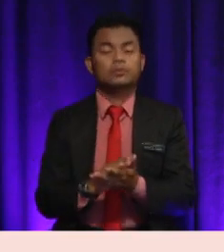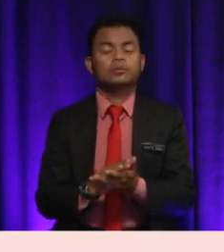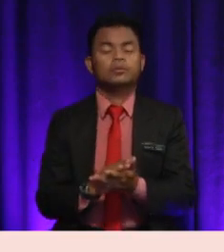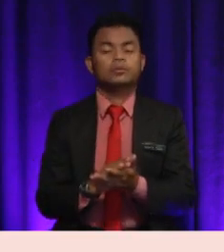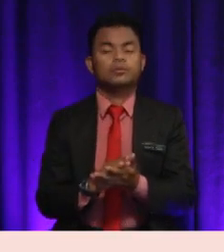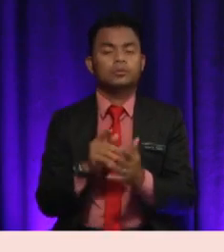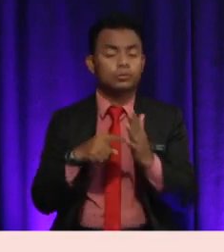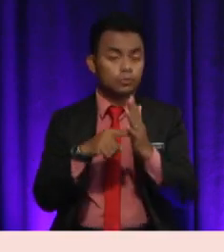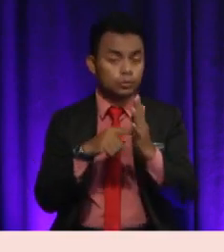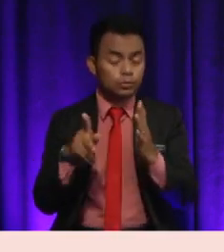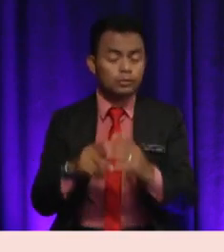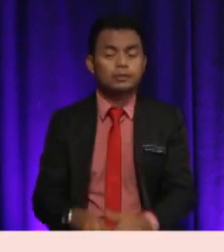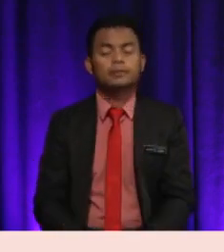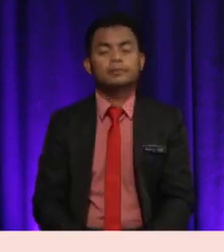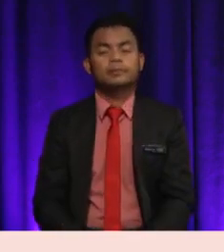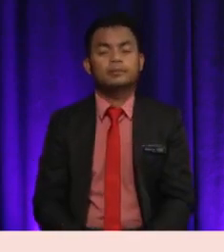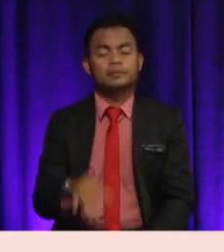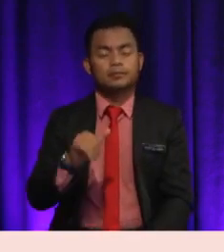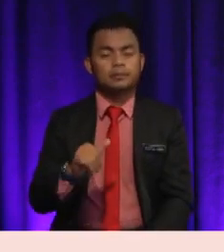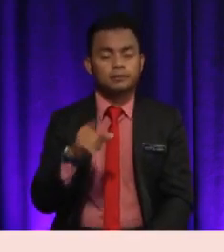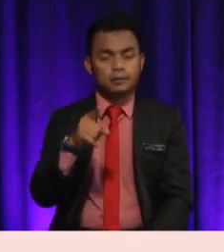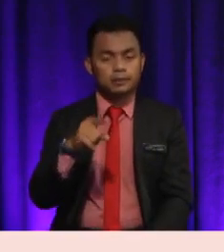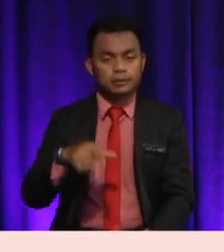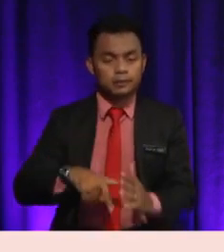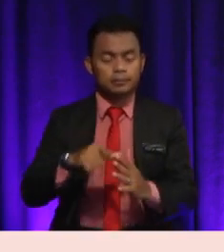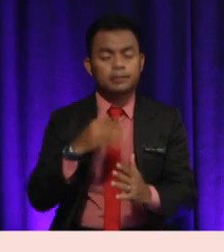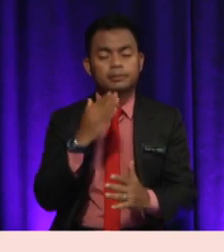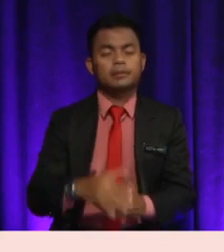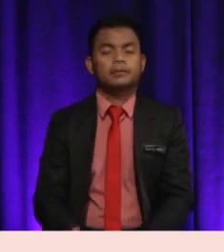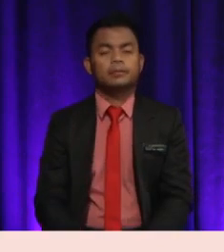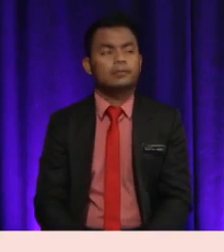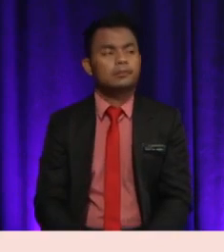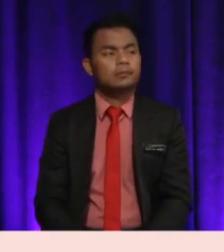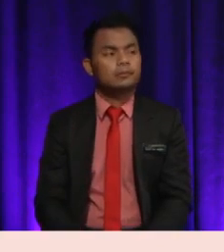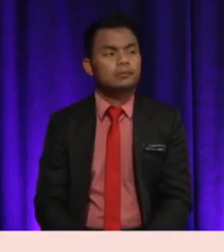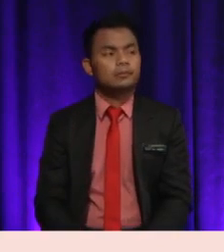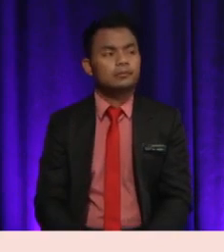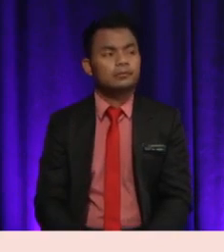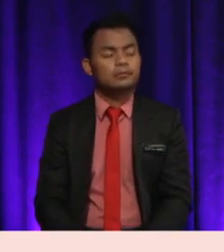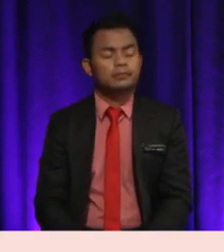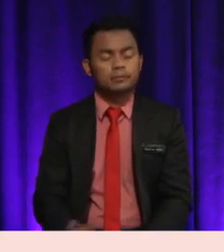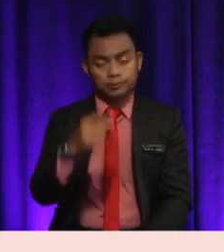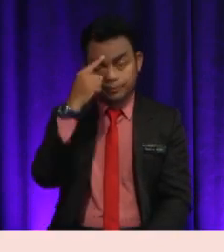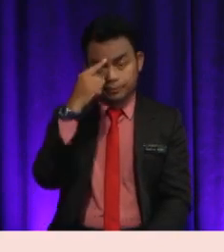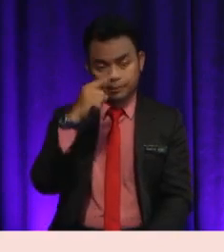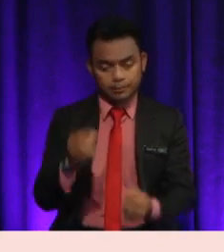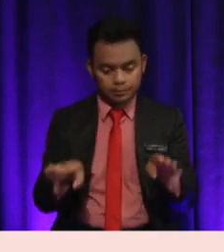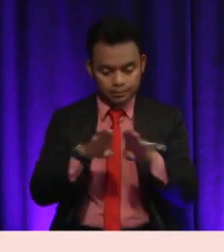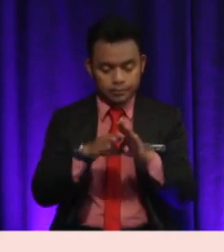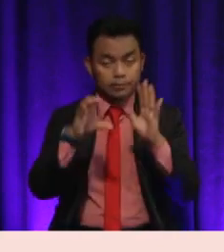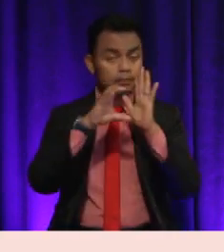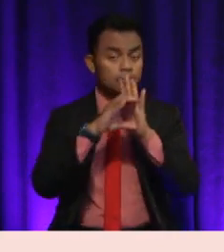photography. She is also more innovative by making use of all the resources she has. For example, she has to